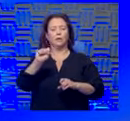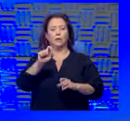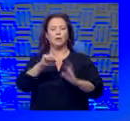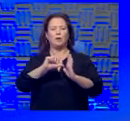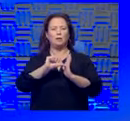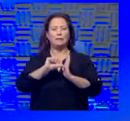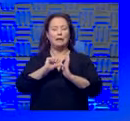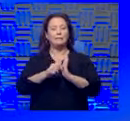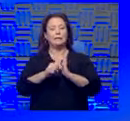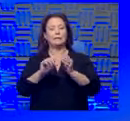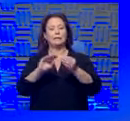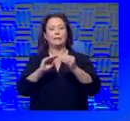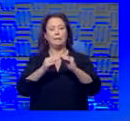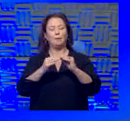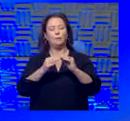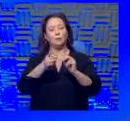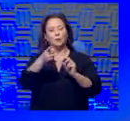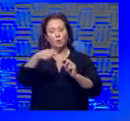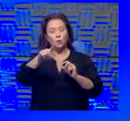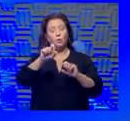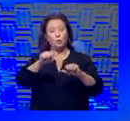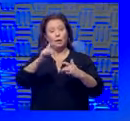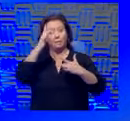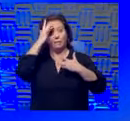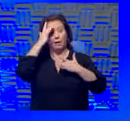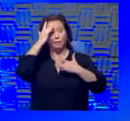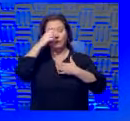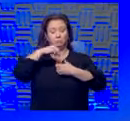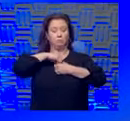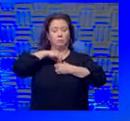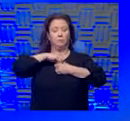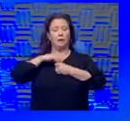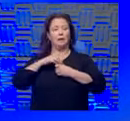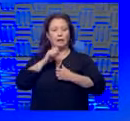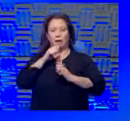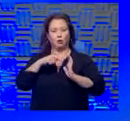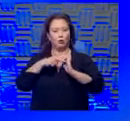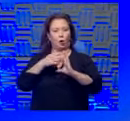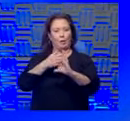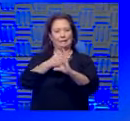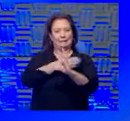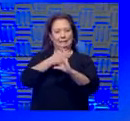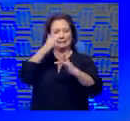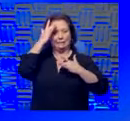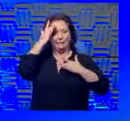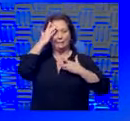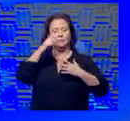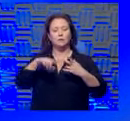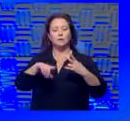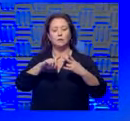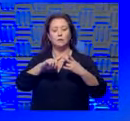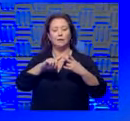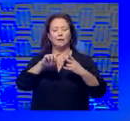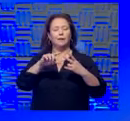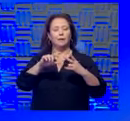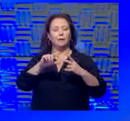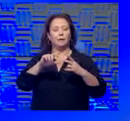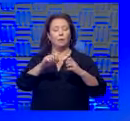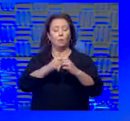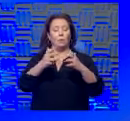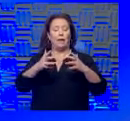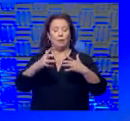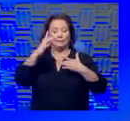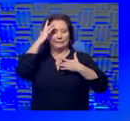home the fact that you could have the virus, you could be pre-symptomatic, meaning before any symptoms occur, or asymptomatic, meaning without